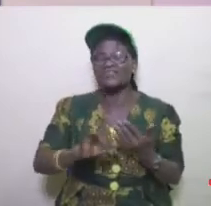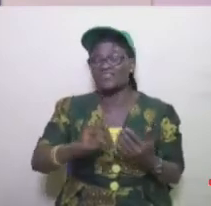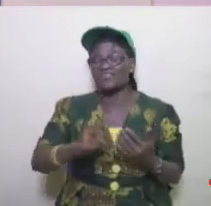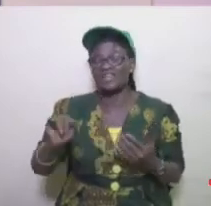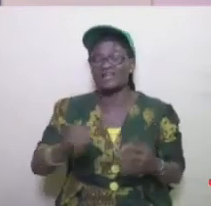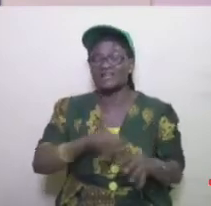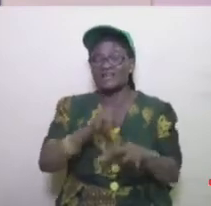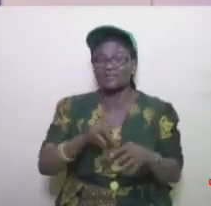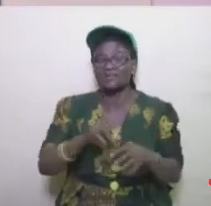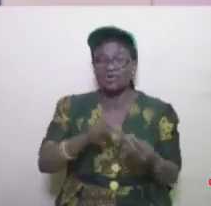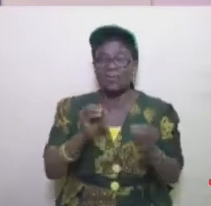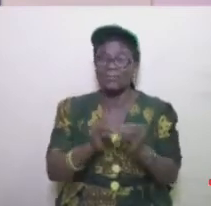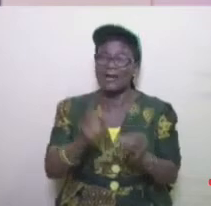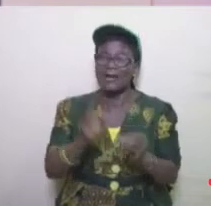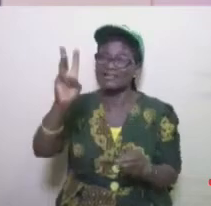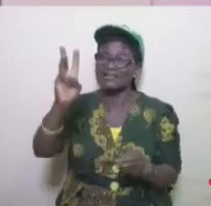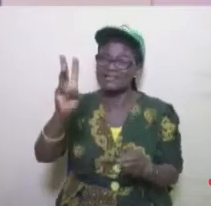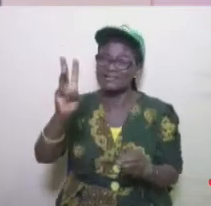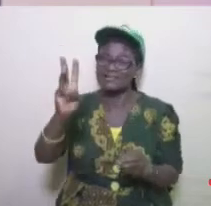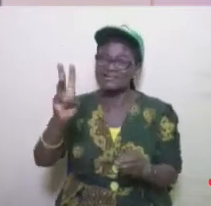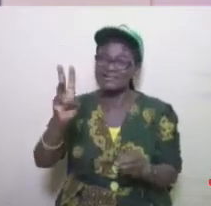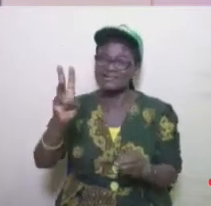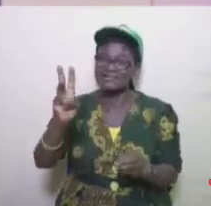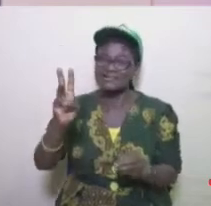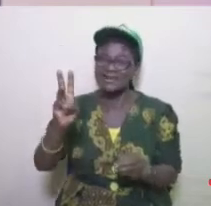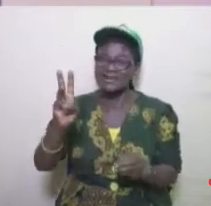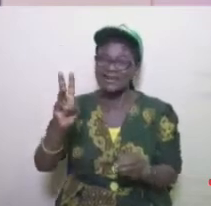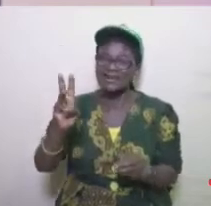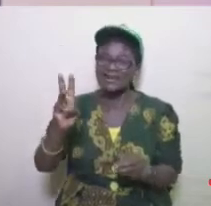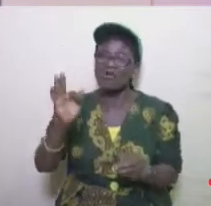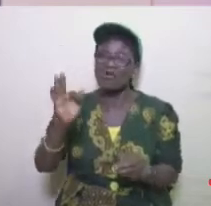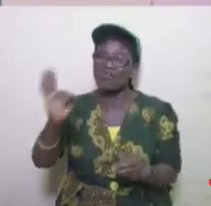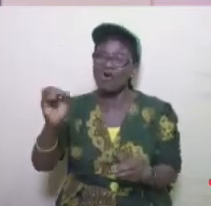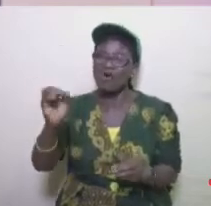to the last, fortitude. Fortitude.